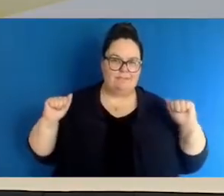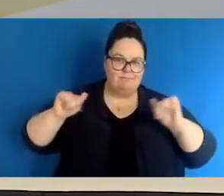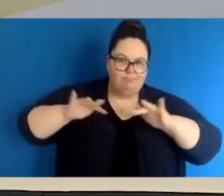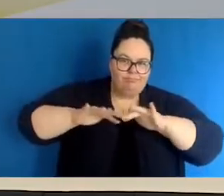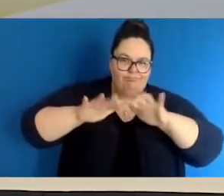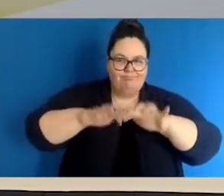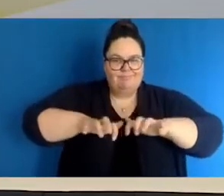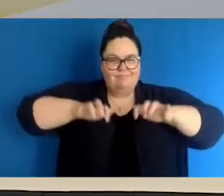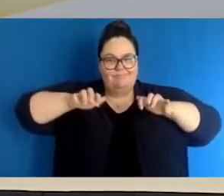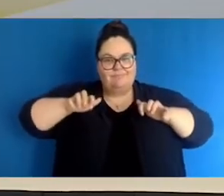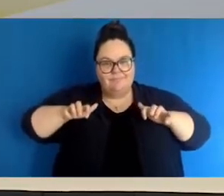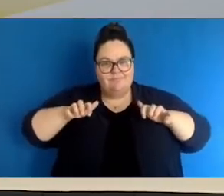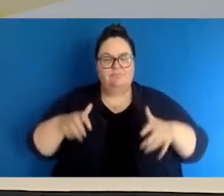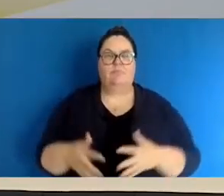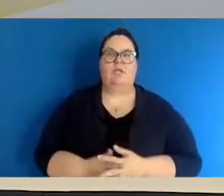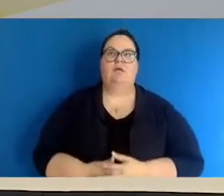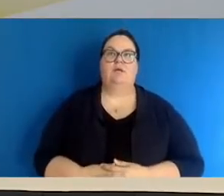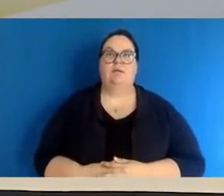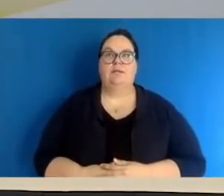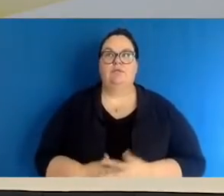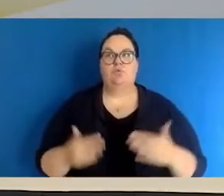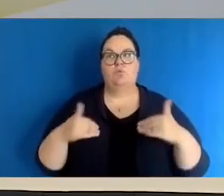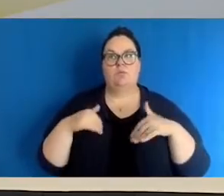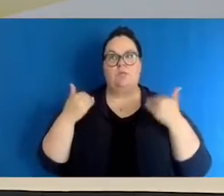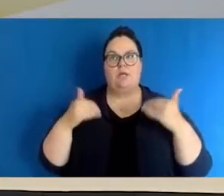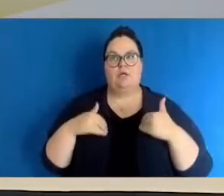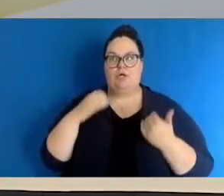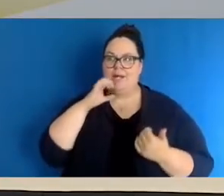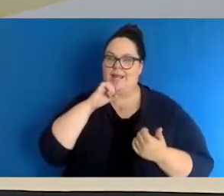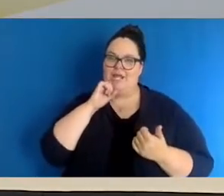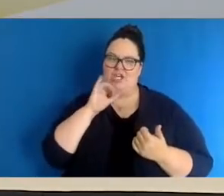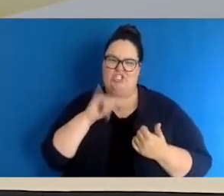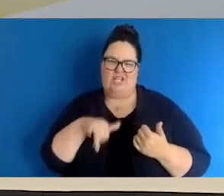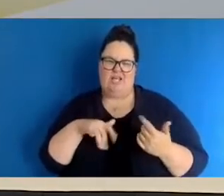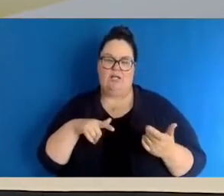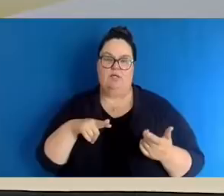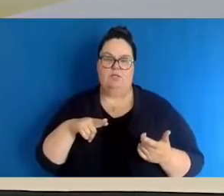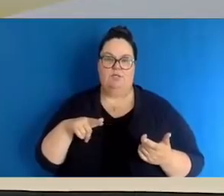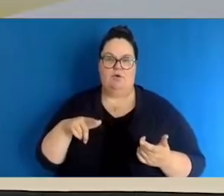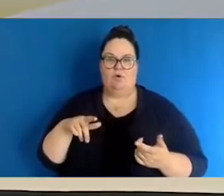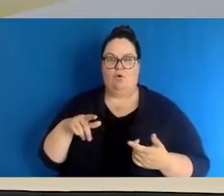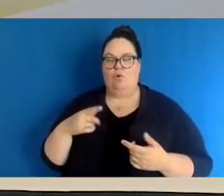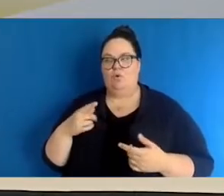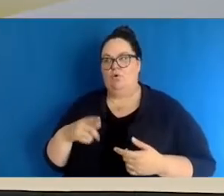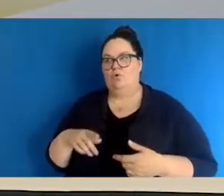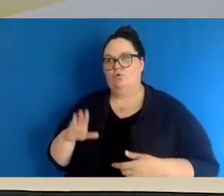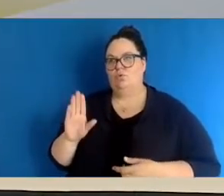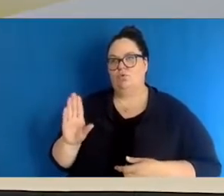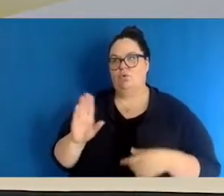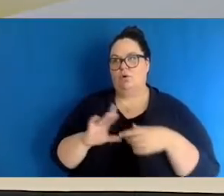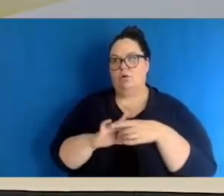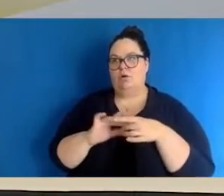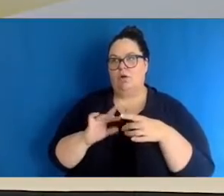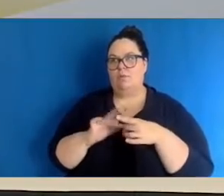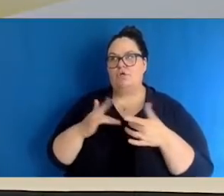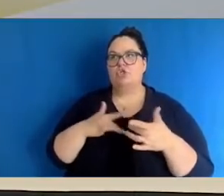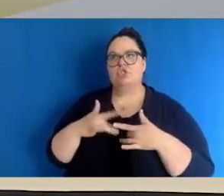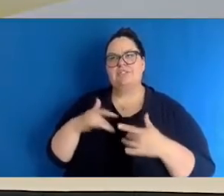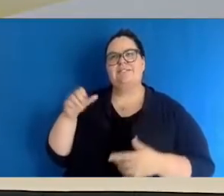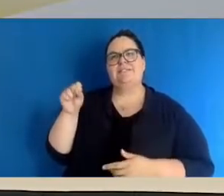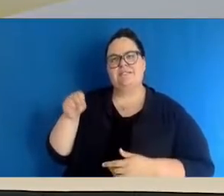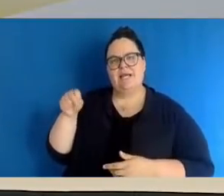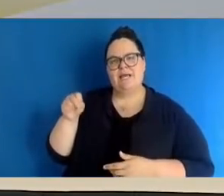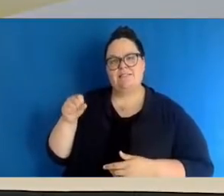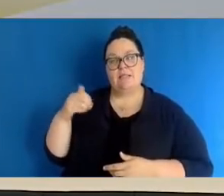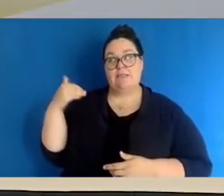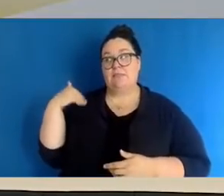So those in those younger age groups. So Louise, I think that there is concern, and I heard the minister